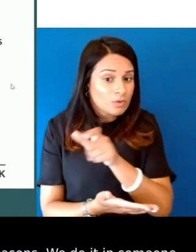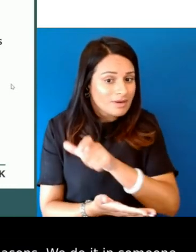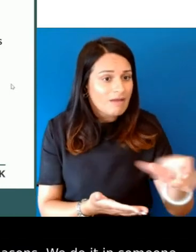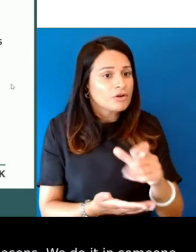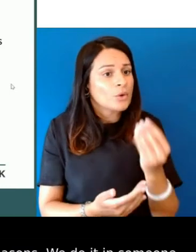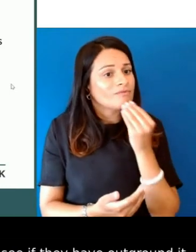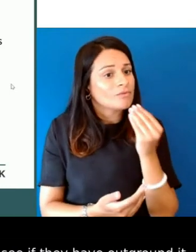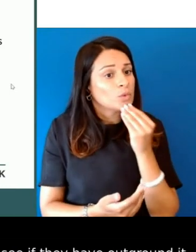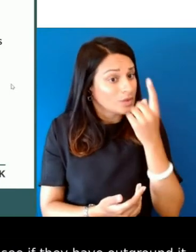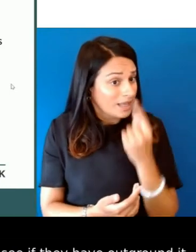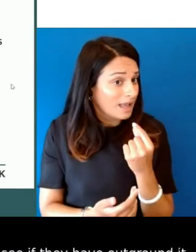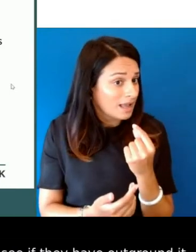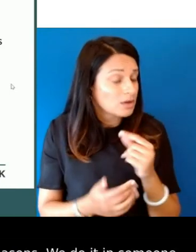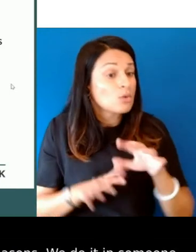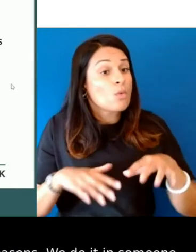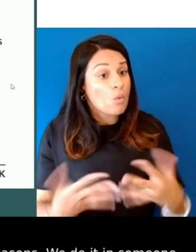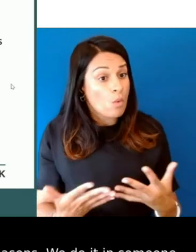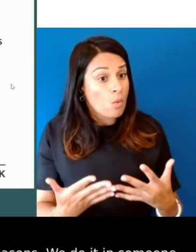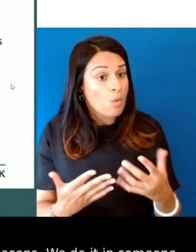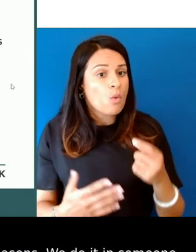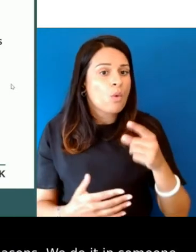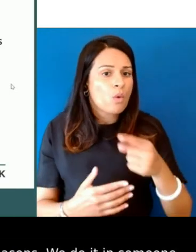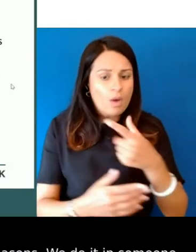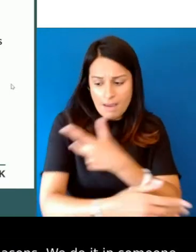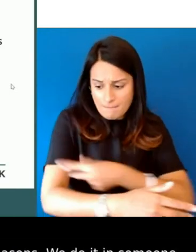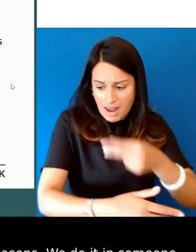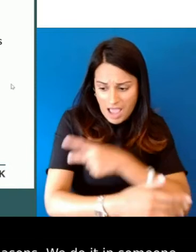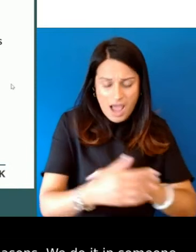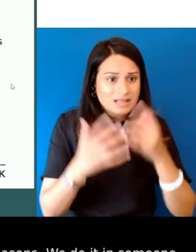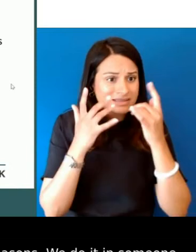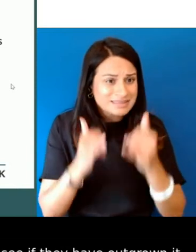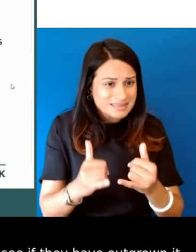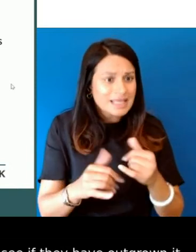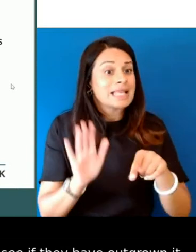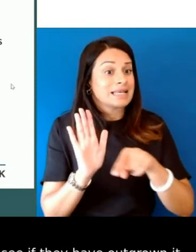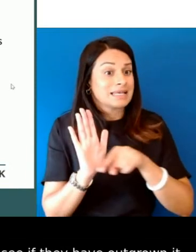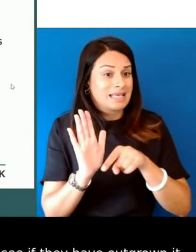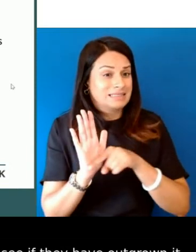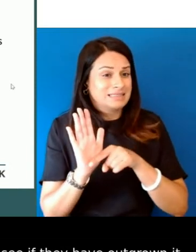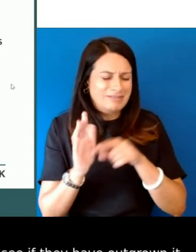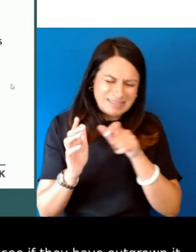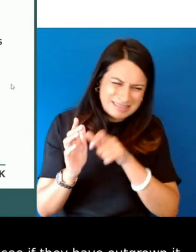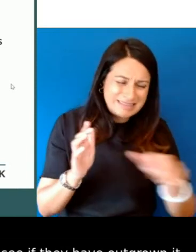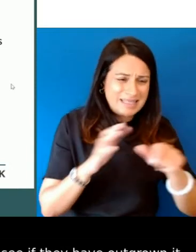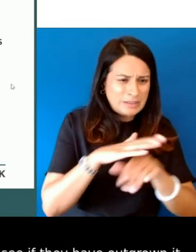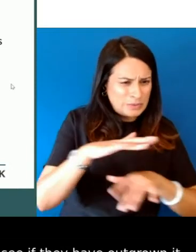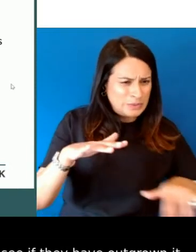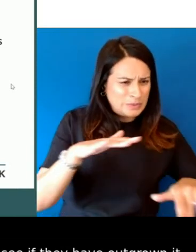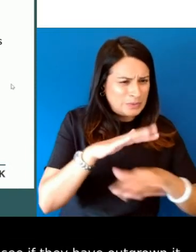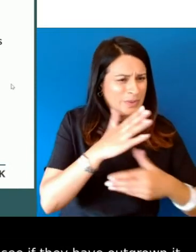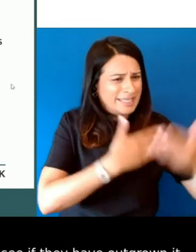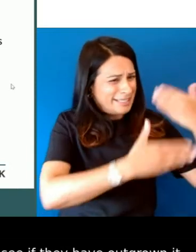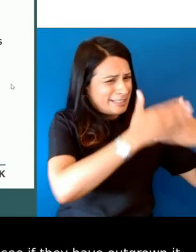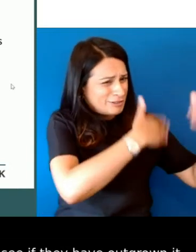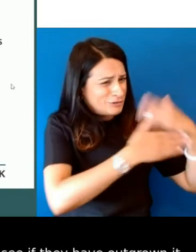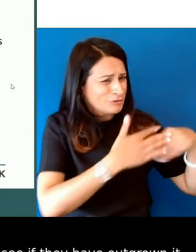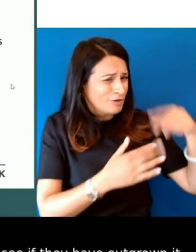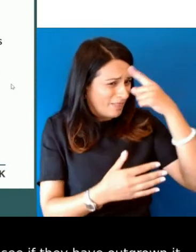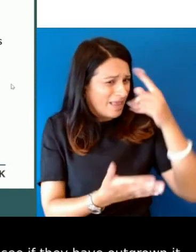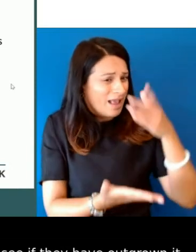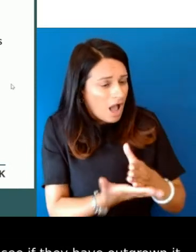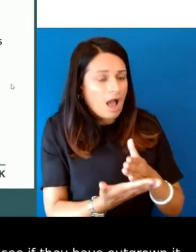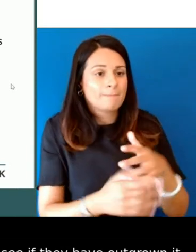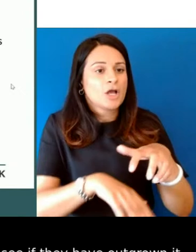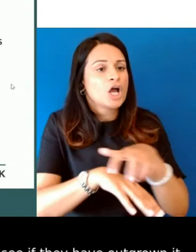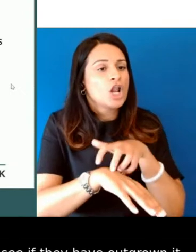and we might do it if the blood test and the skin tests are negative but we're really suspicious on the history that they actually are allergic to it and this notoriously